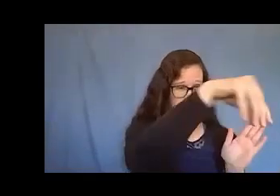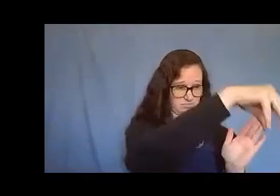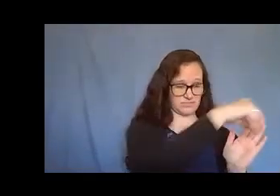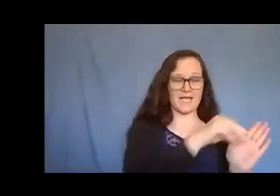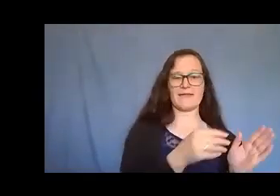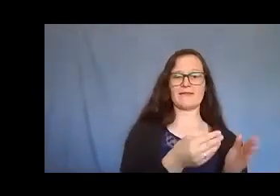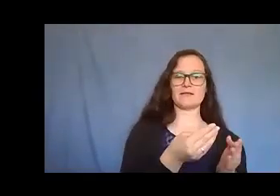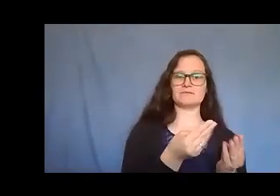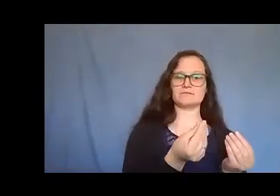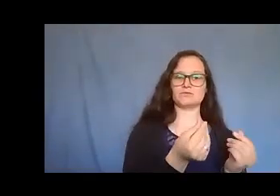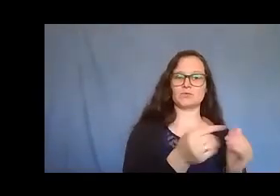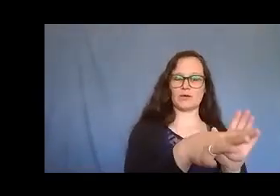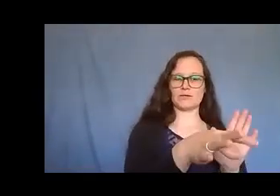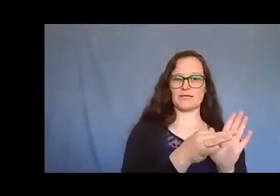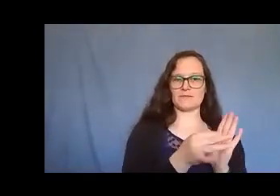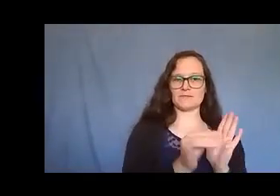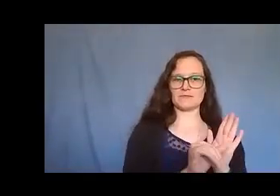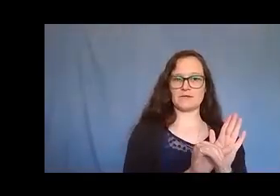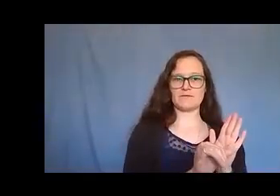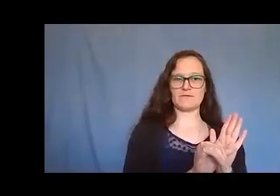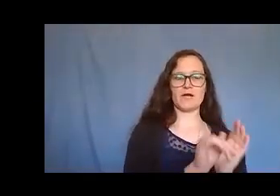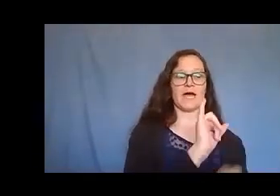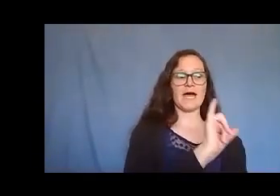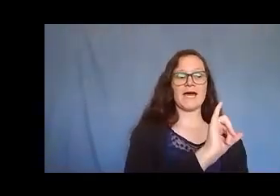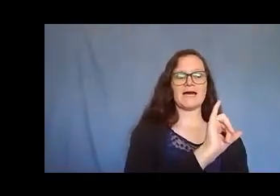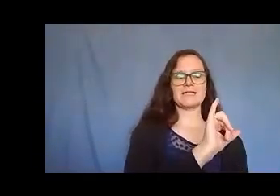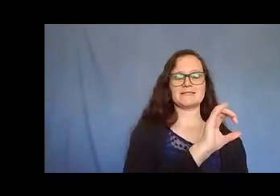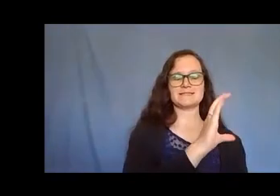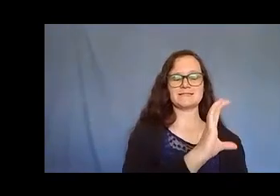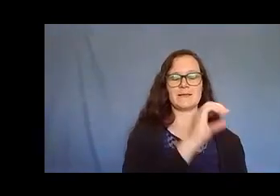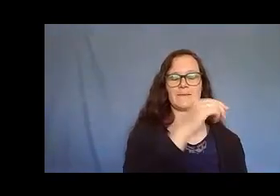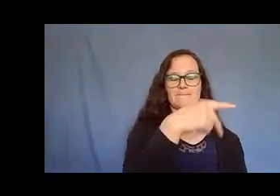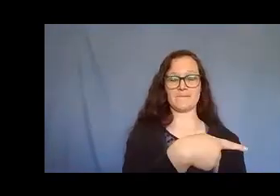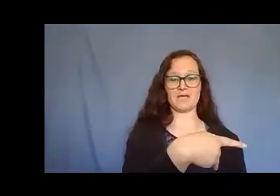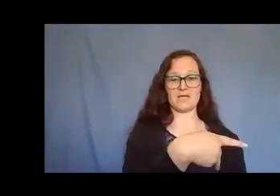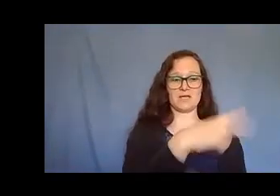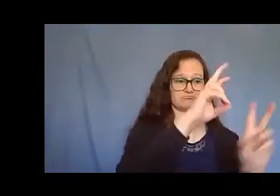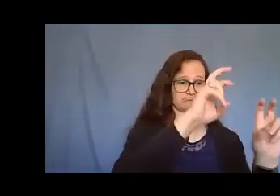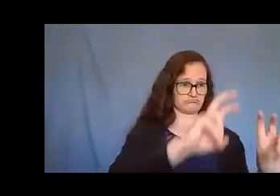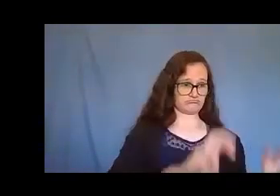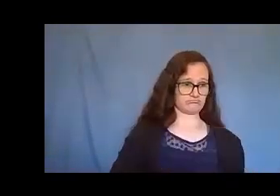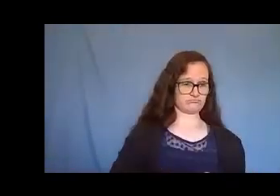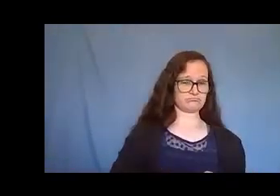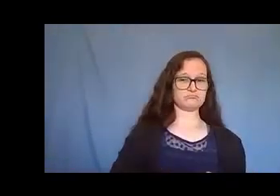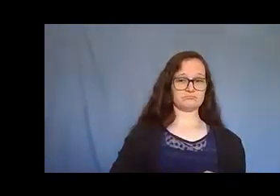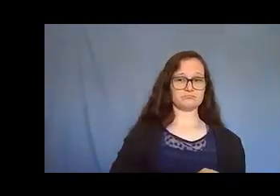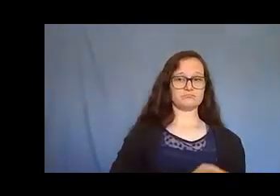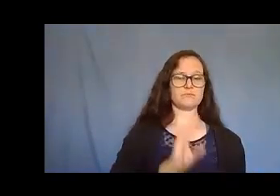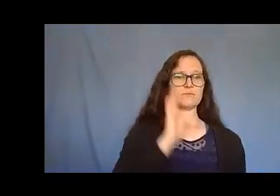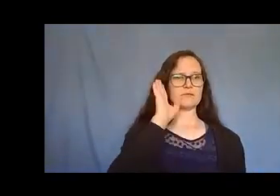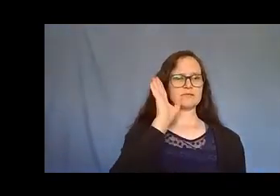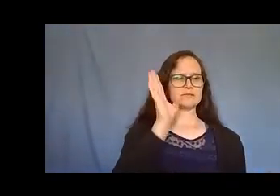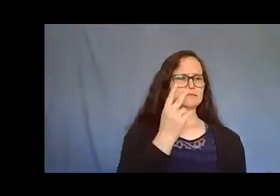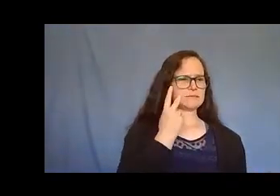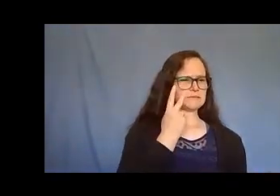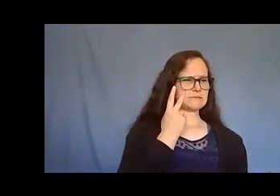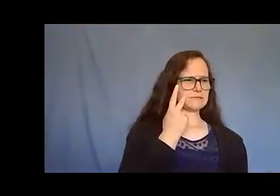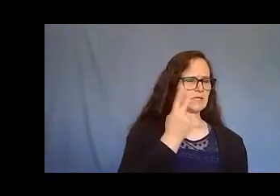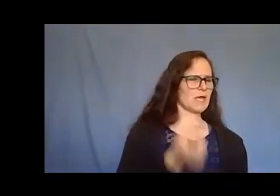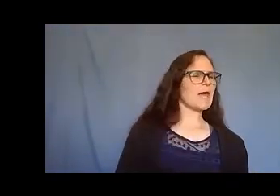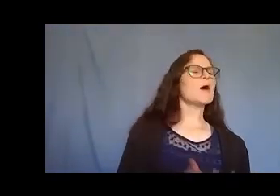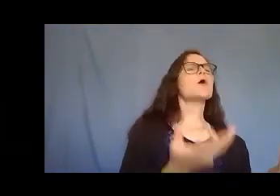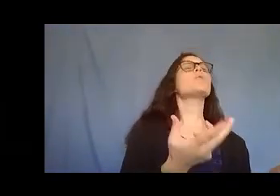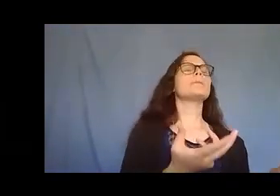samples for ICP analysis. The PXRF analyzes total elemental concentration in the